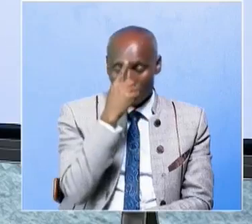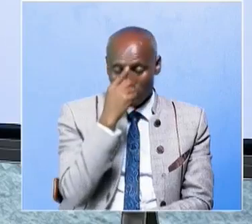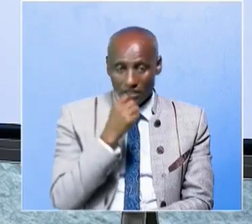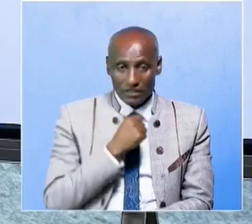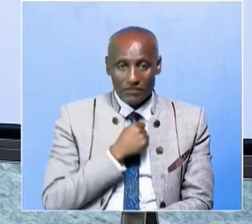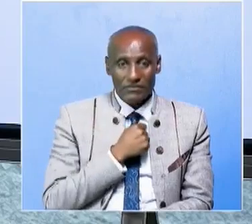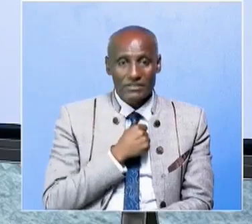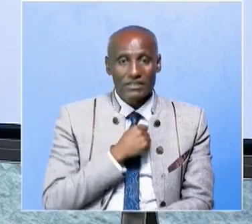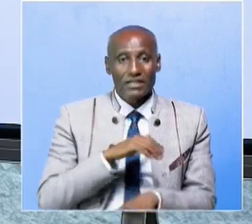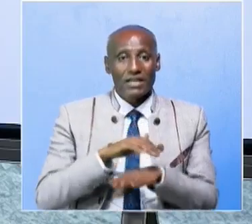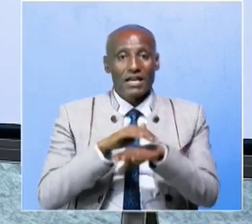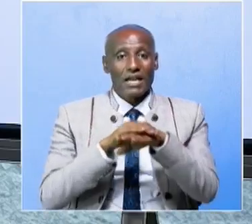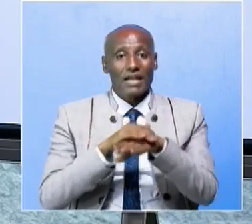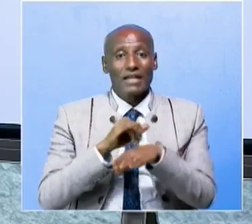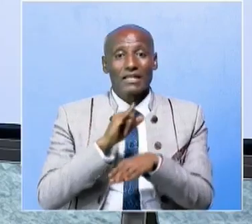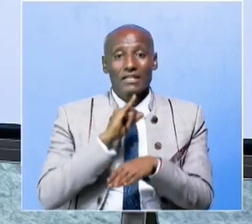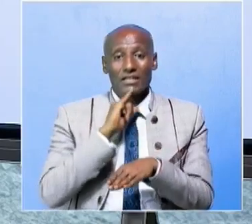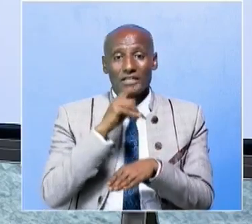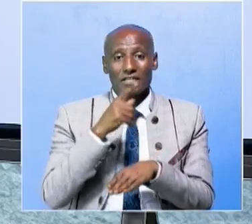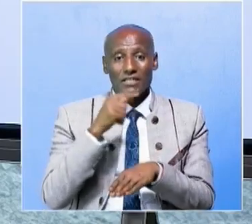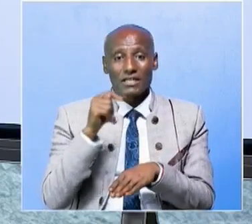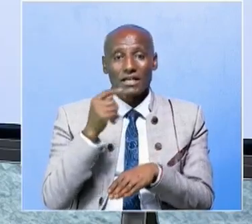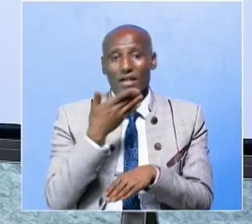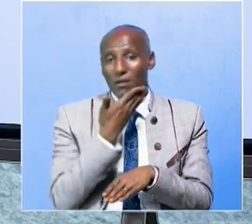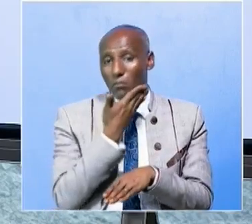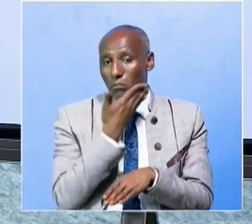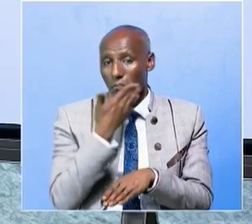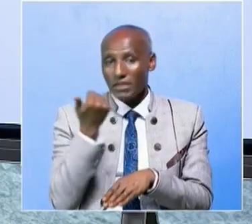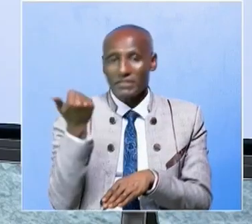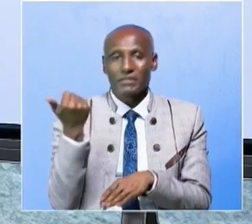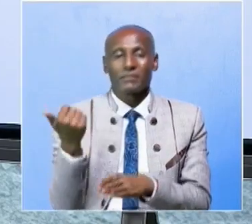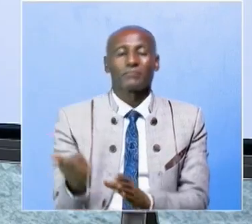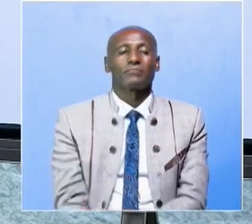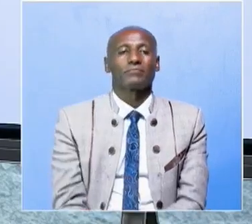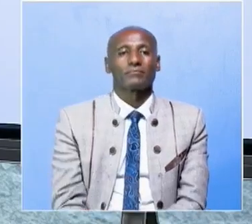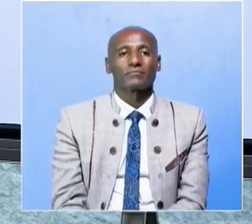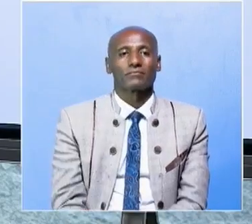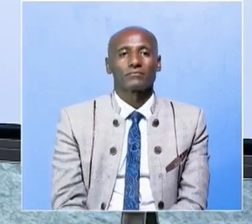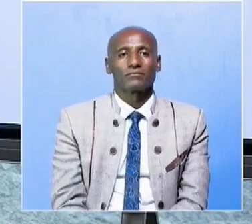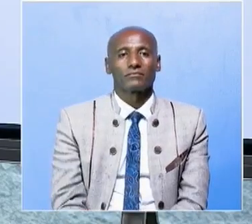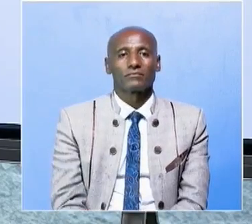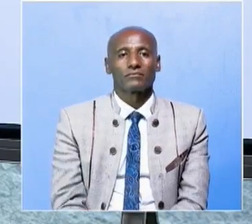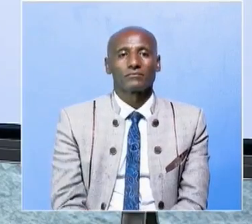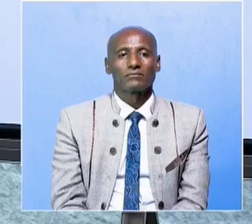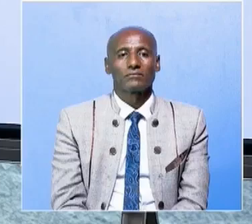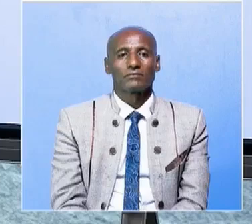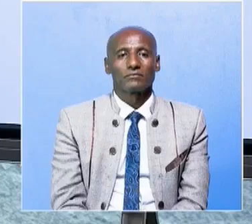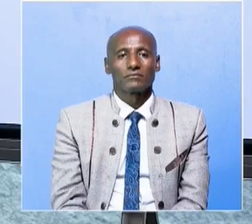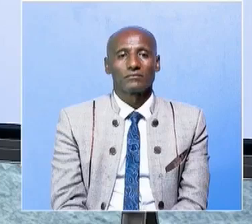best subject because she gets to write and read stories that she loves.